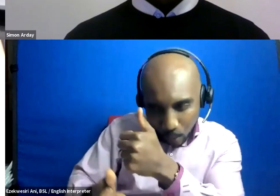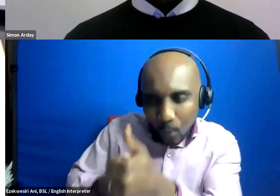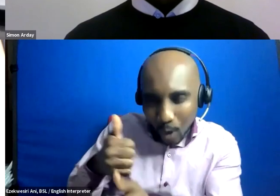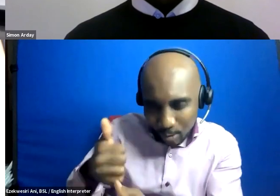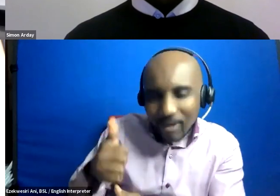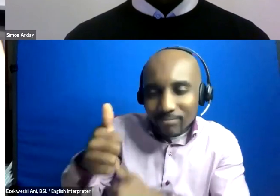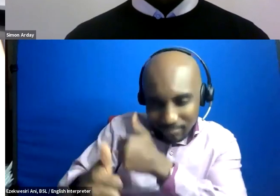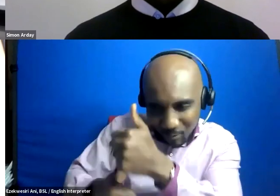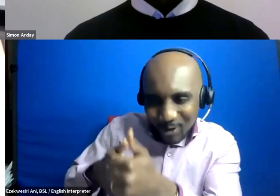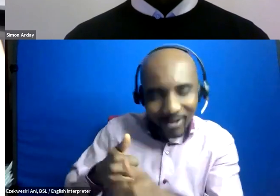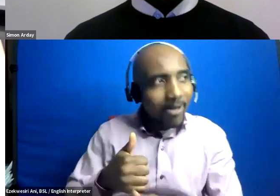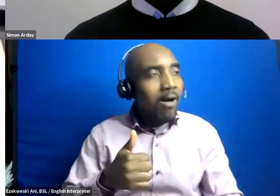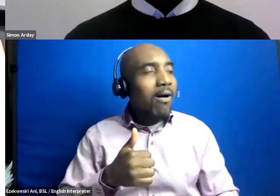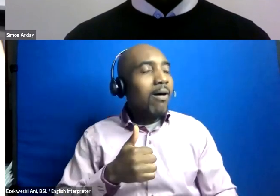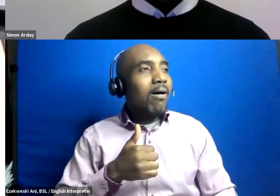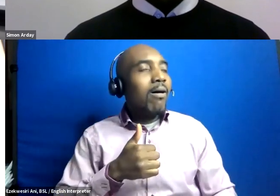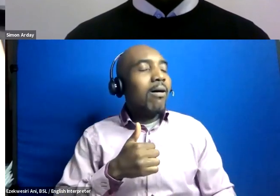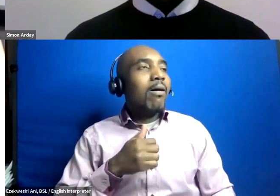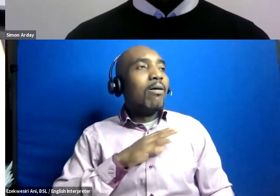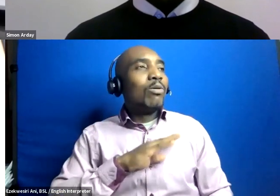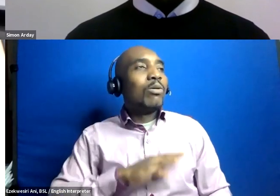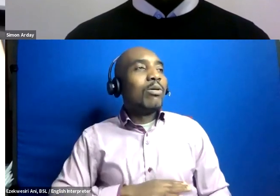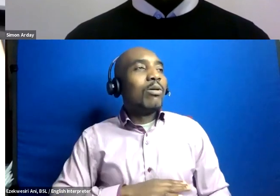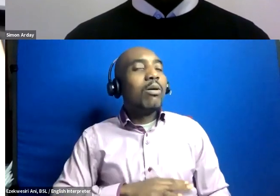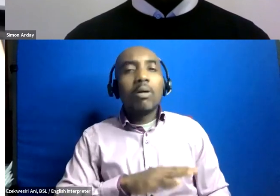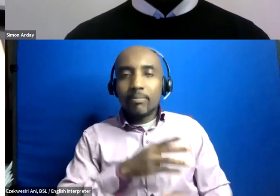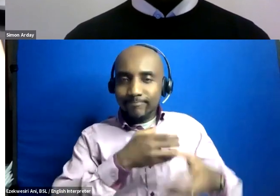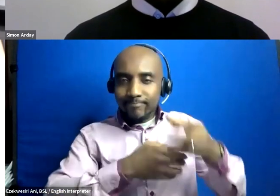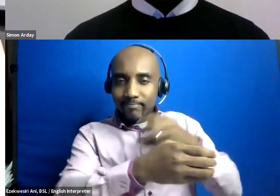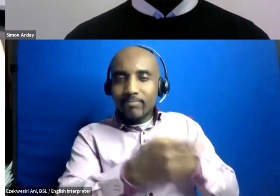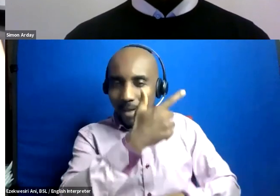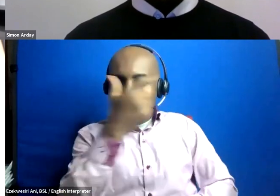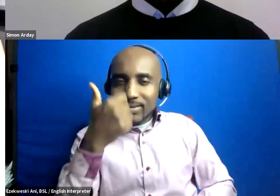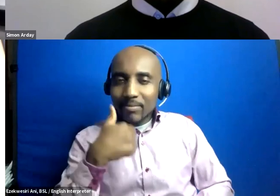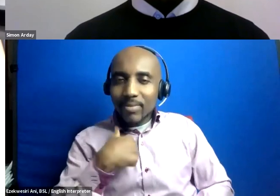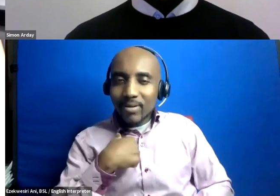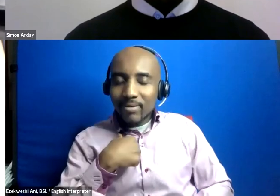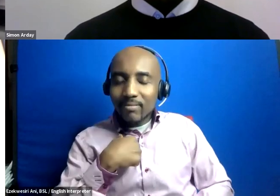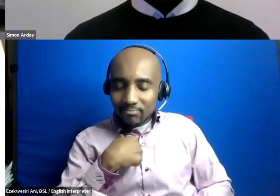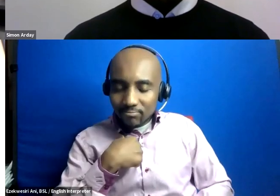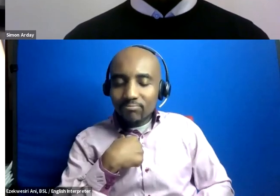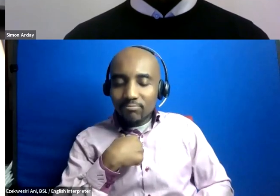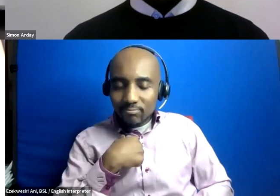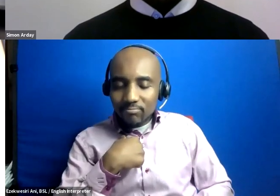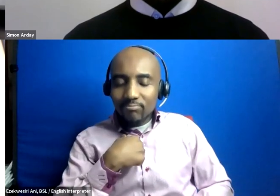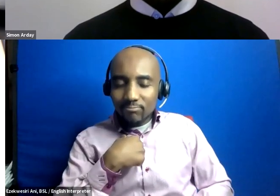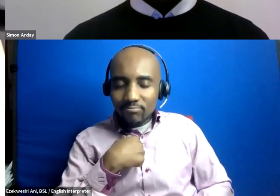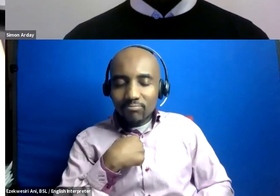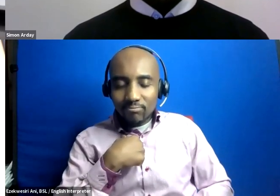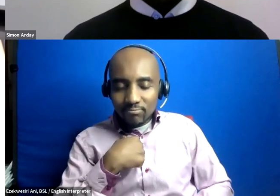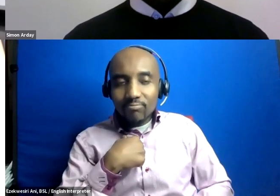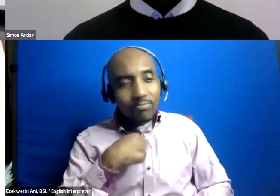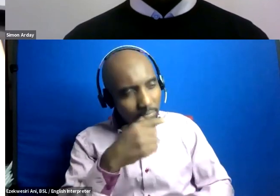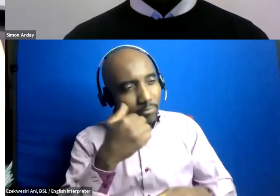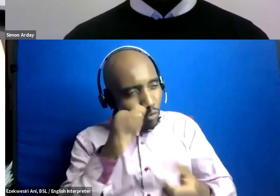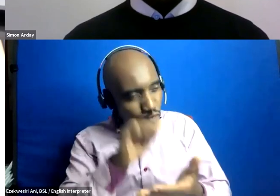well done. And that for me was just like, she understood what I was doing. She was saying, you know, you're doing the